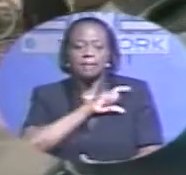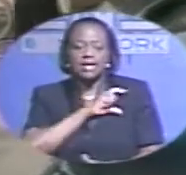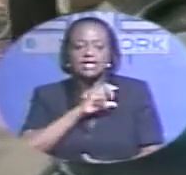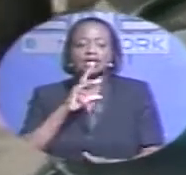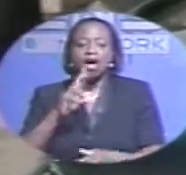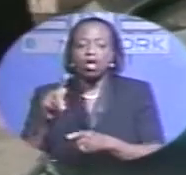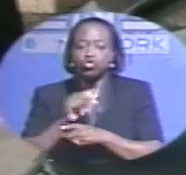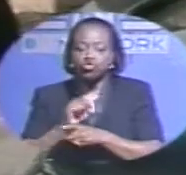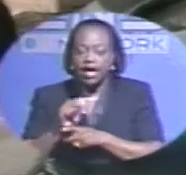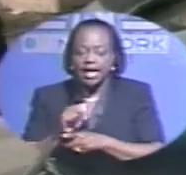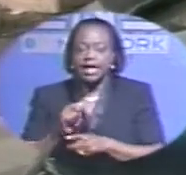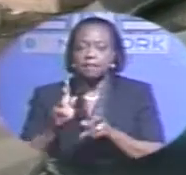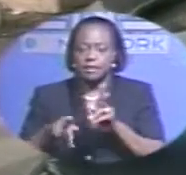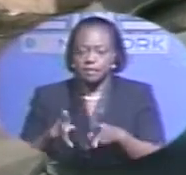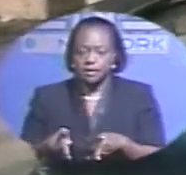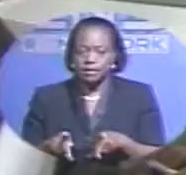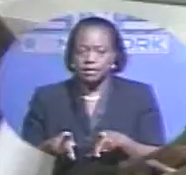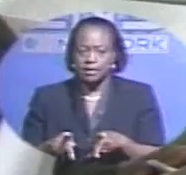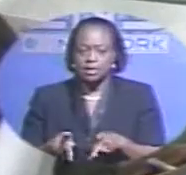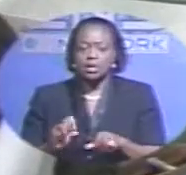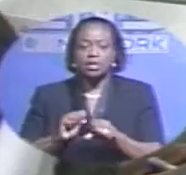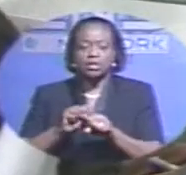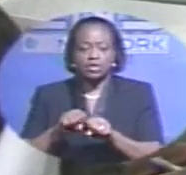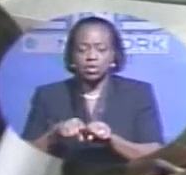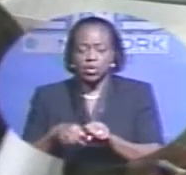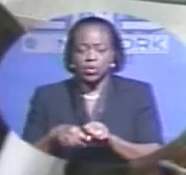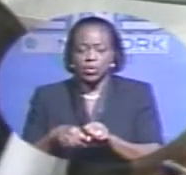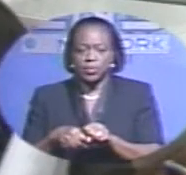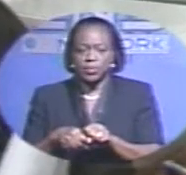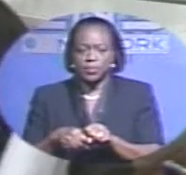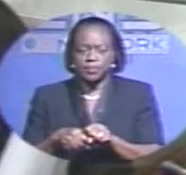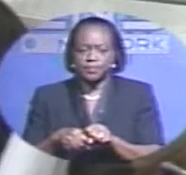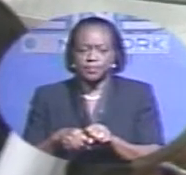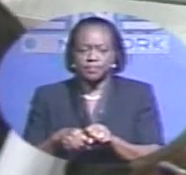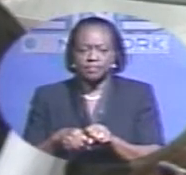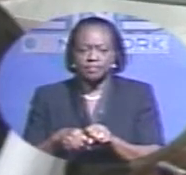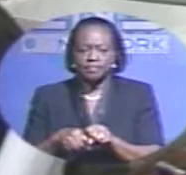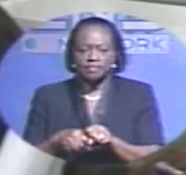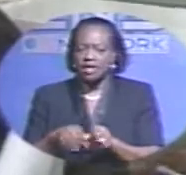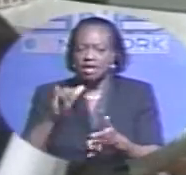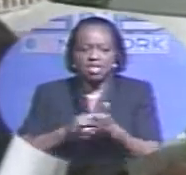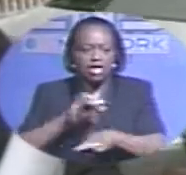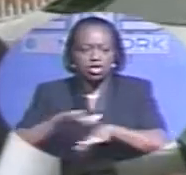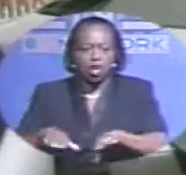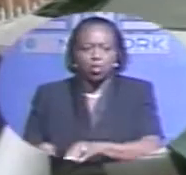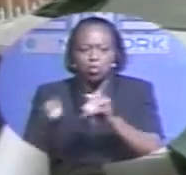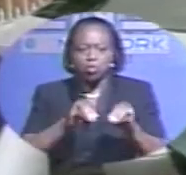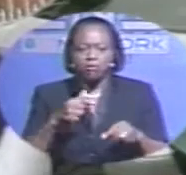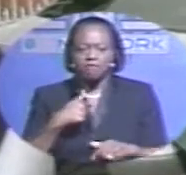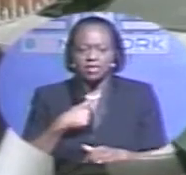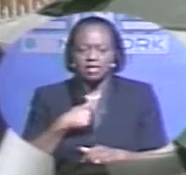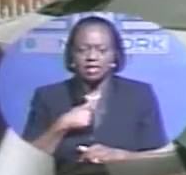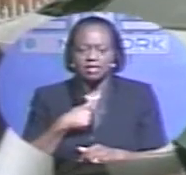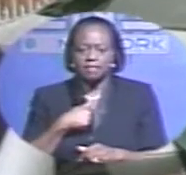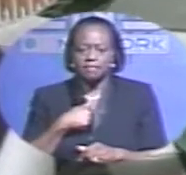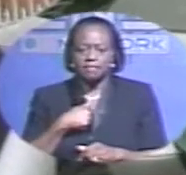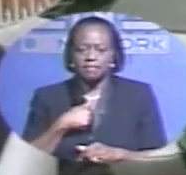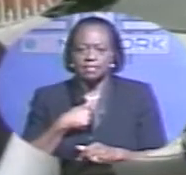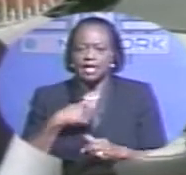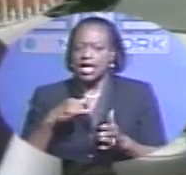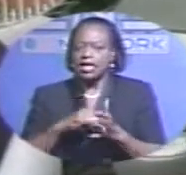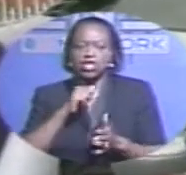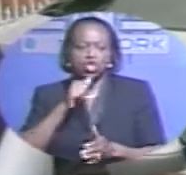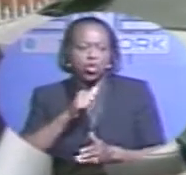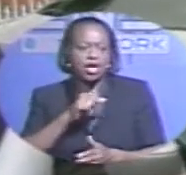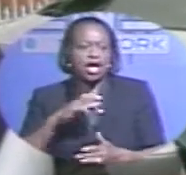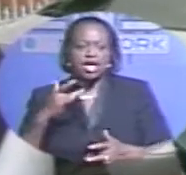trained people, and so no, that doesn't move me. It is not no